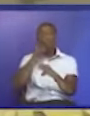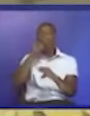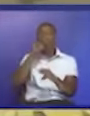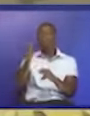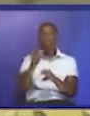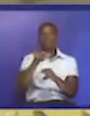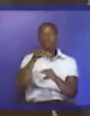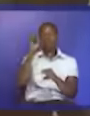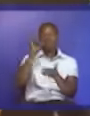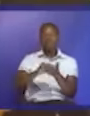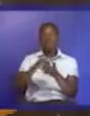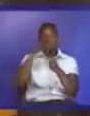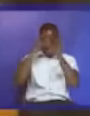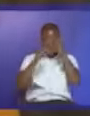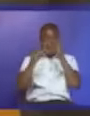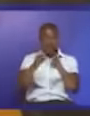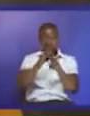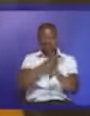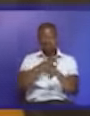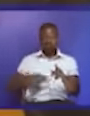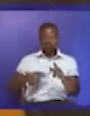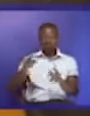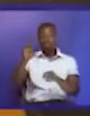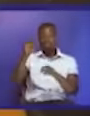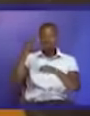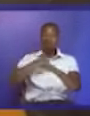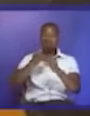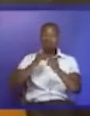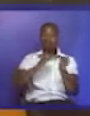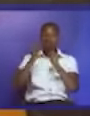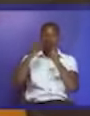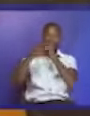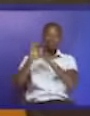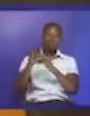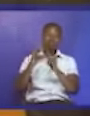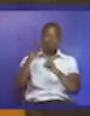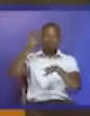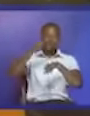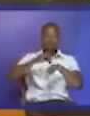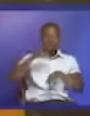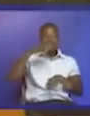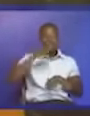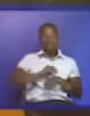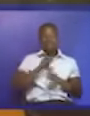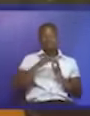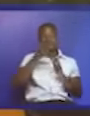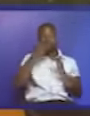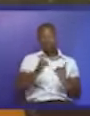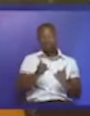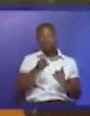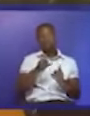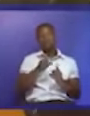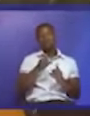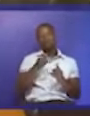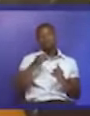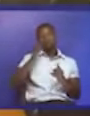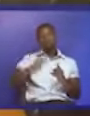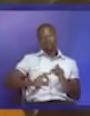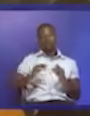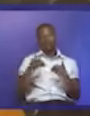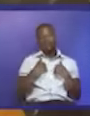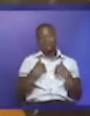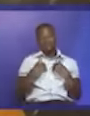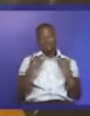you have prevailed. He called him Israel, touched the whole of his thigh. And the Bible says, the